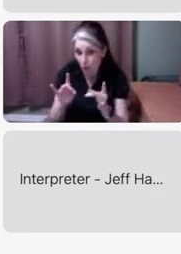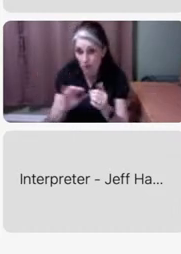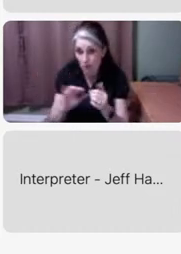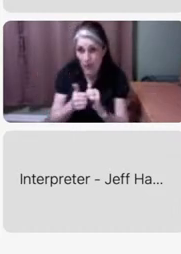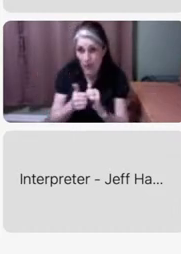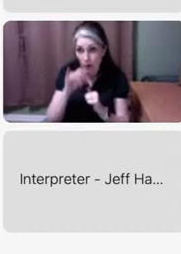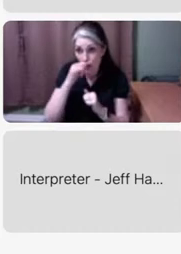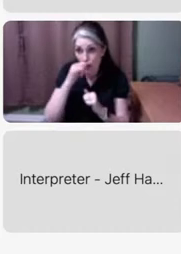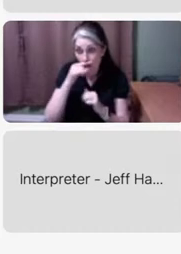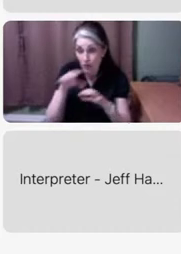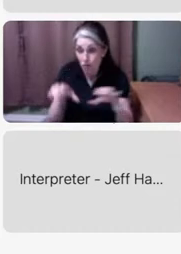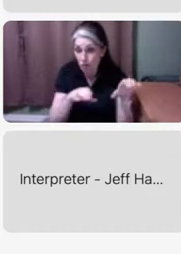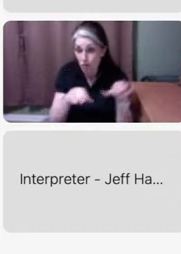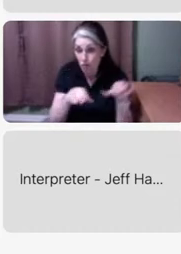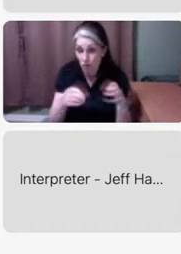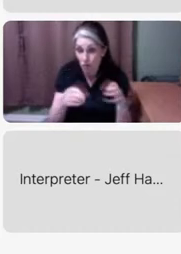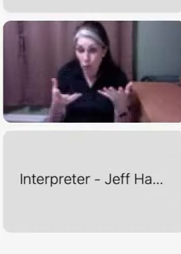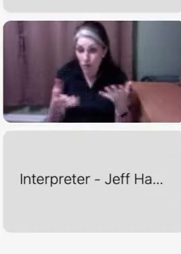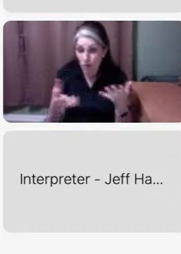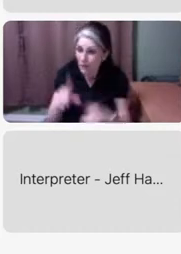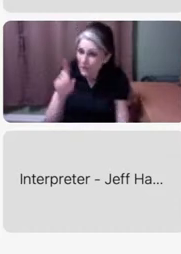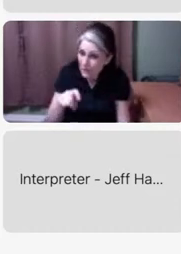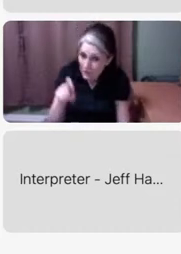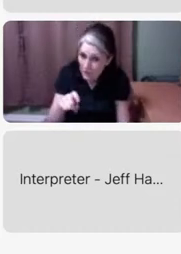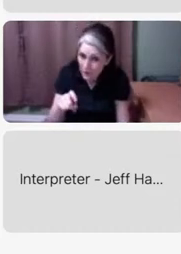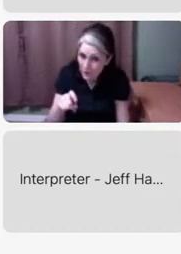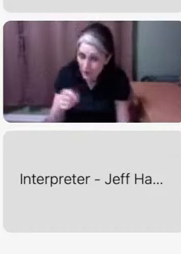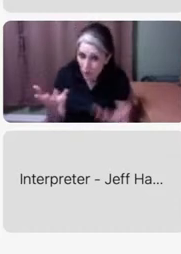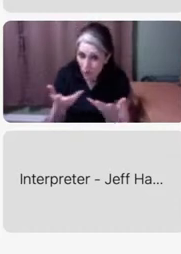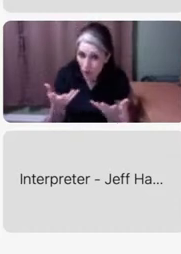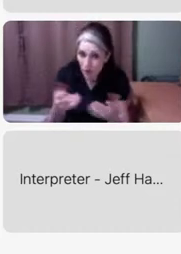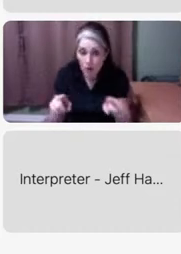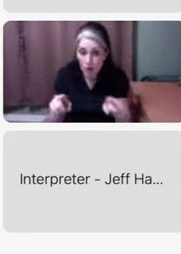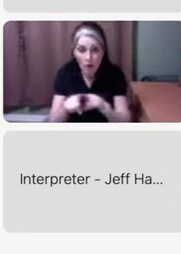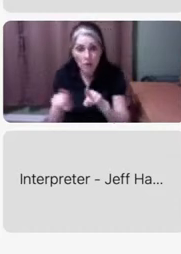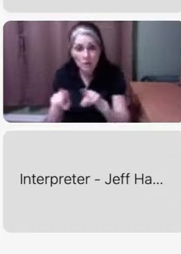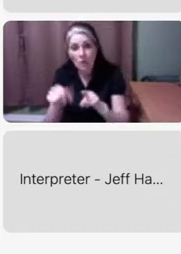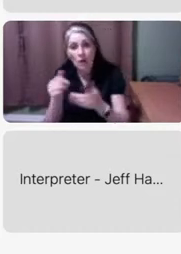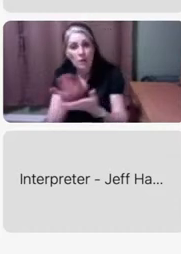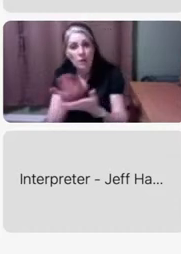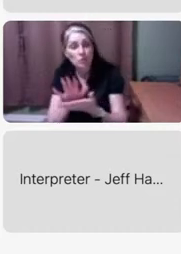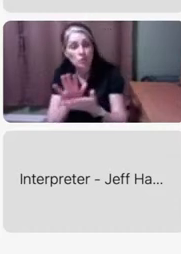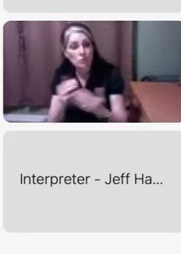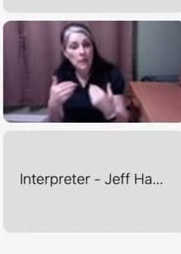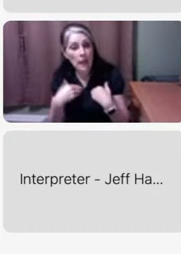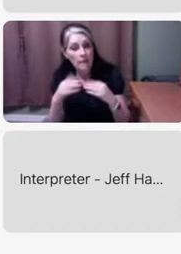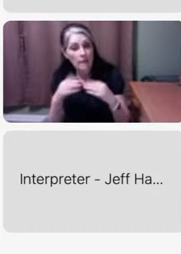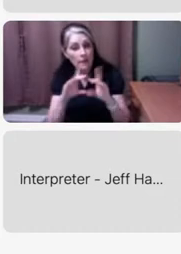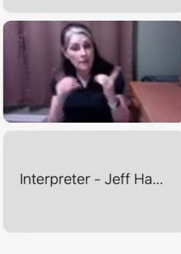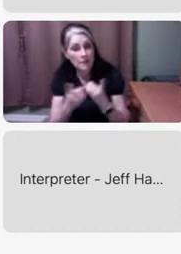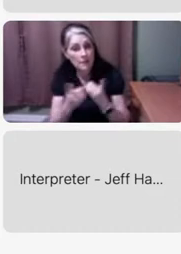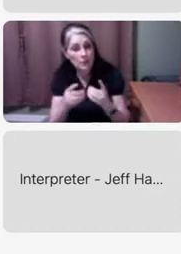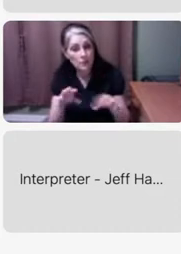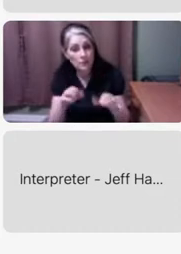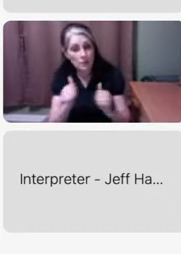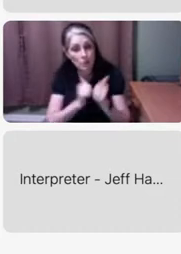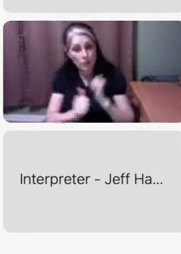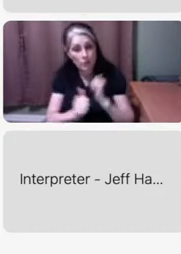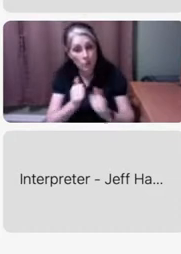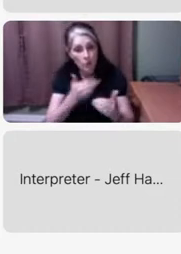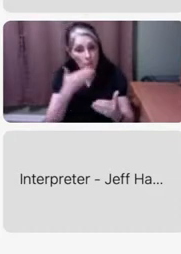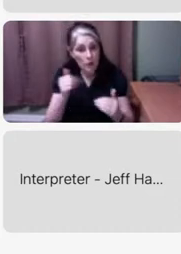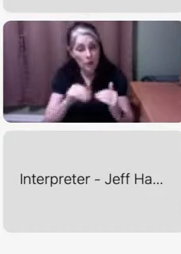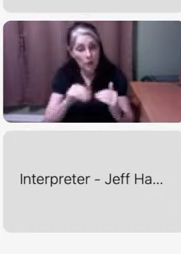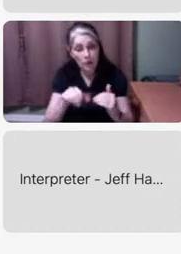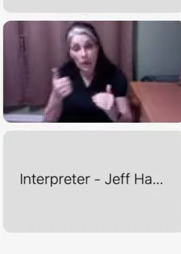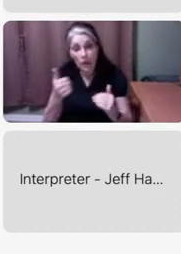what is it that they need um also what other schools is there a school in the district that is performing better than the others and are having success in this in